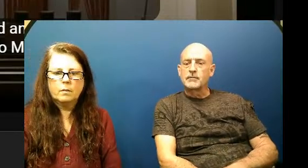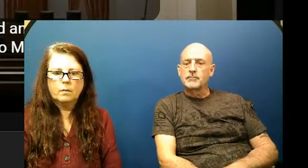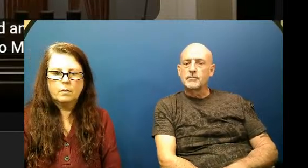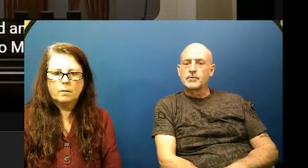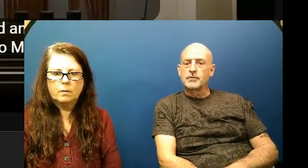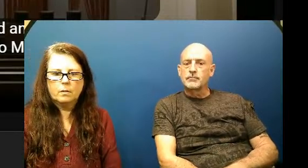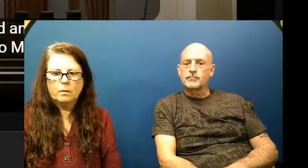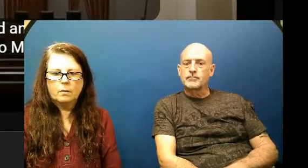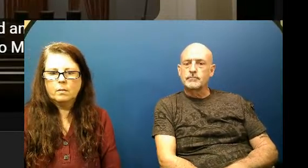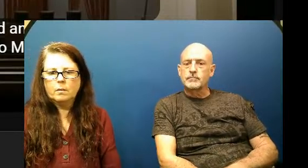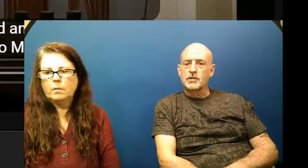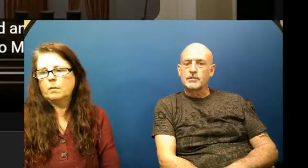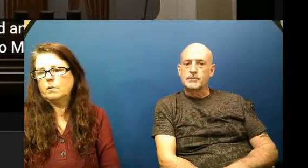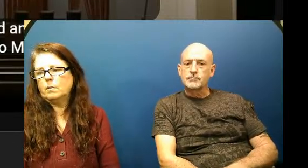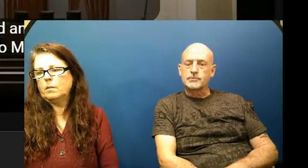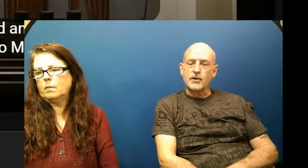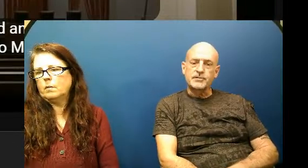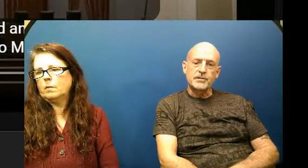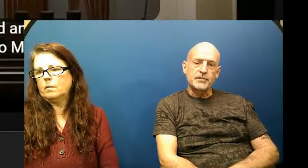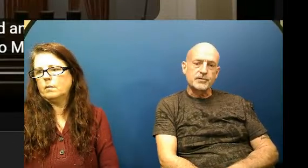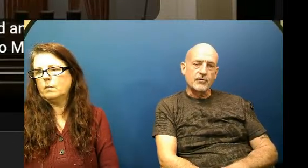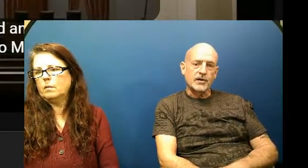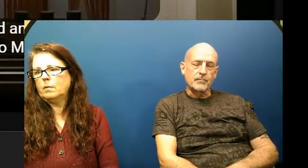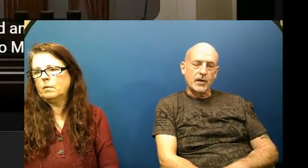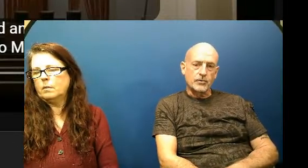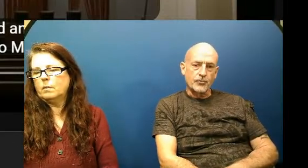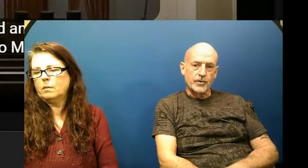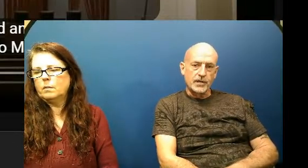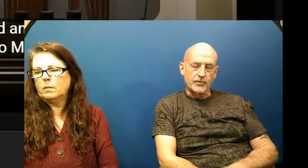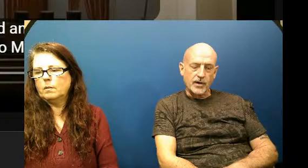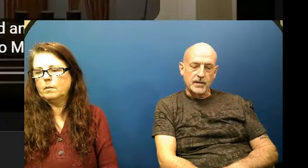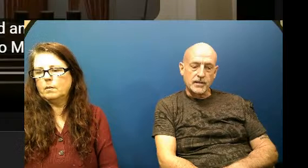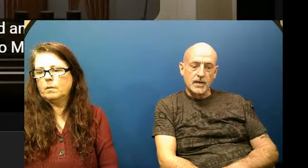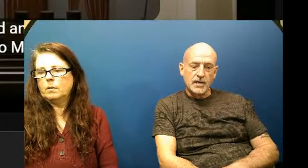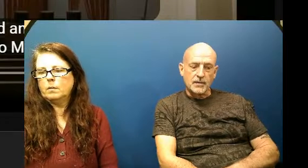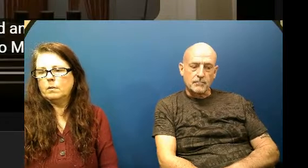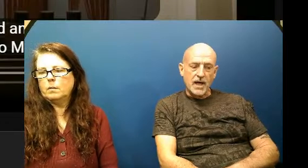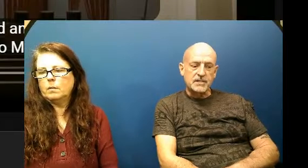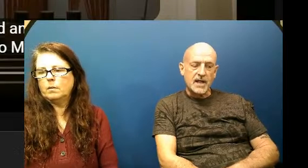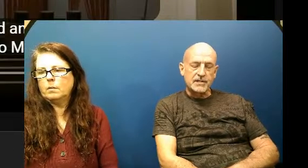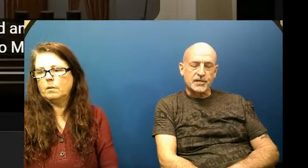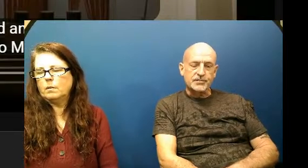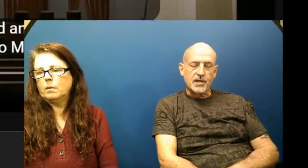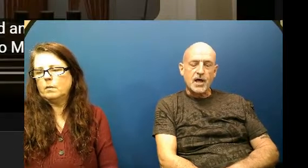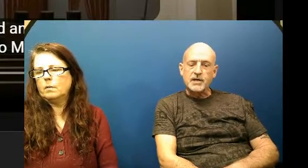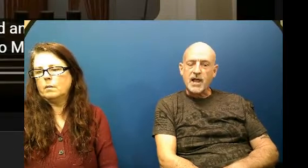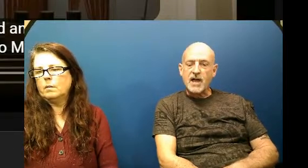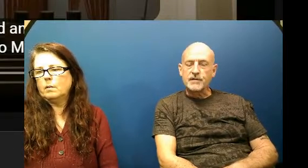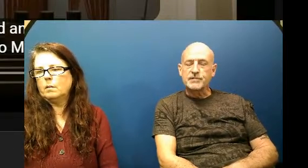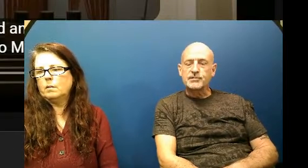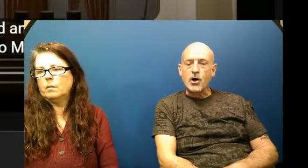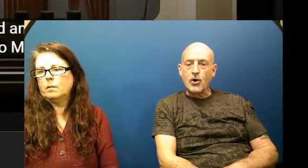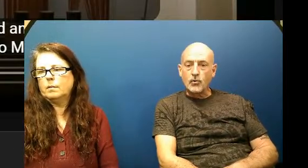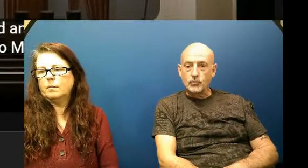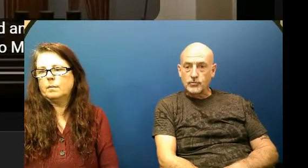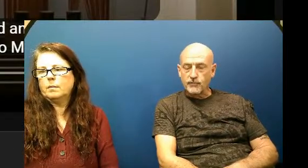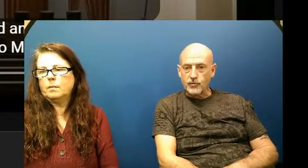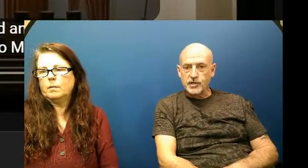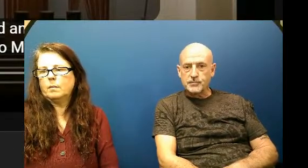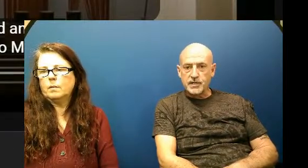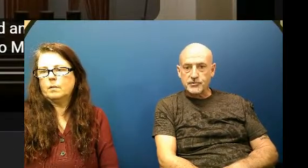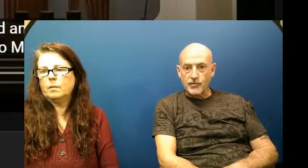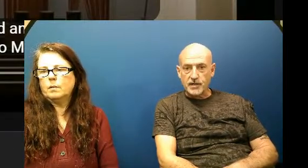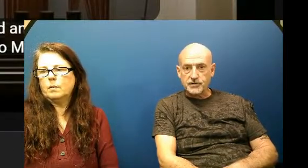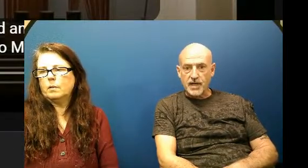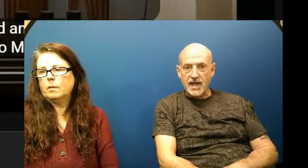that, but I also don't think that it matters because... So I've said this already, but I want to reiterate that ByteDance does not have its own